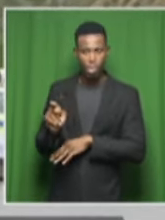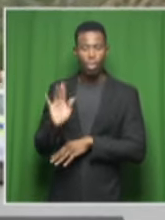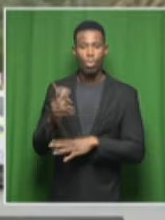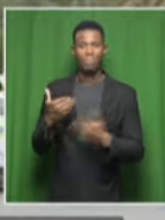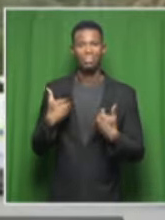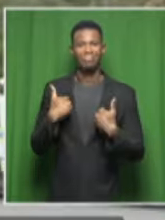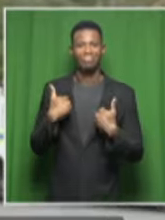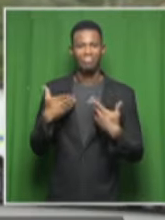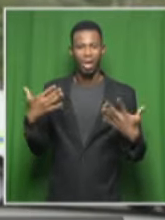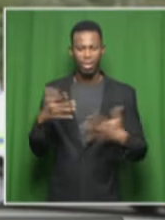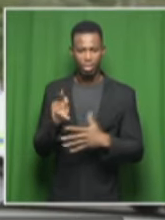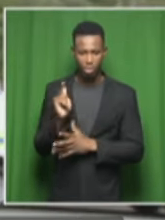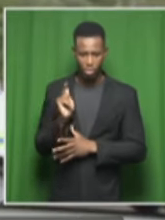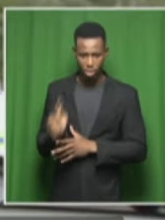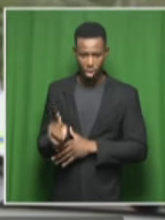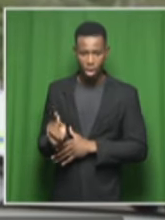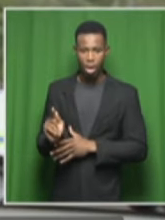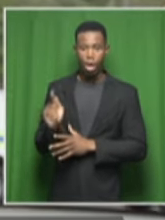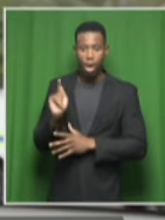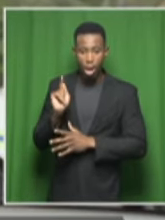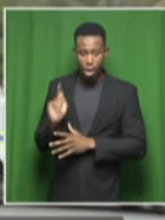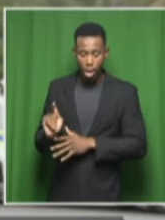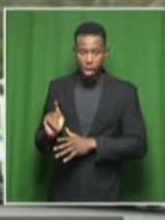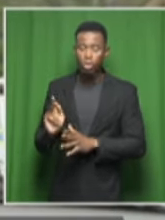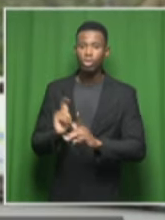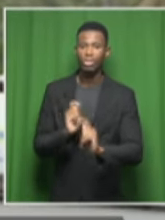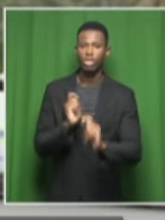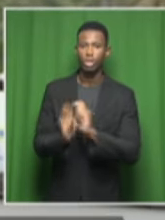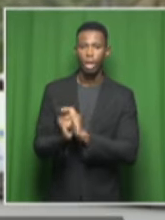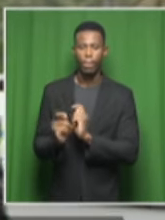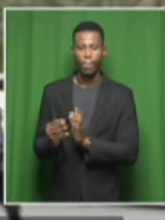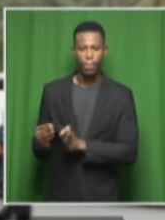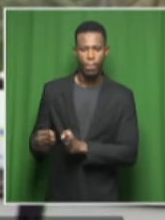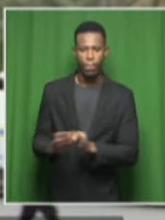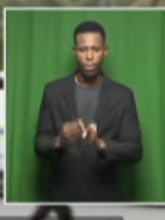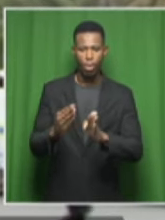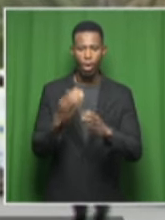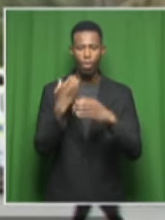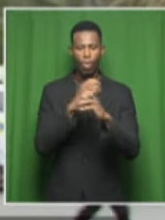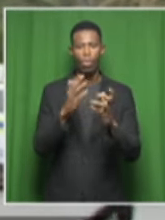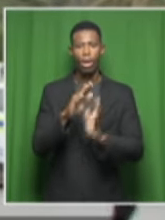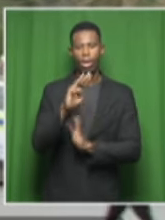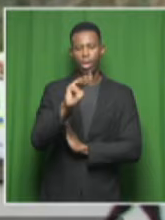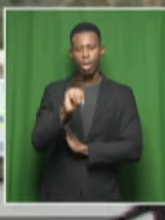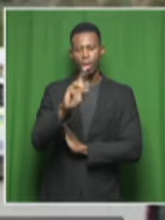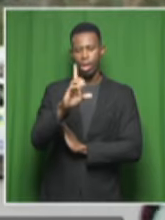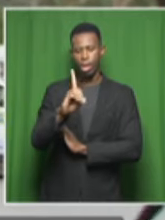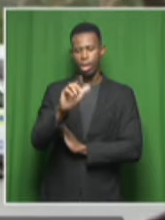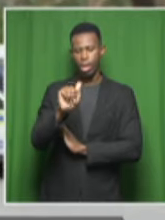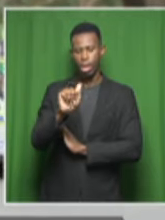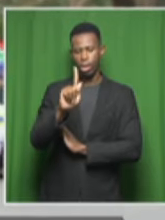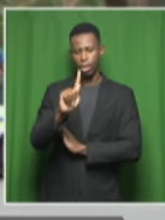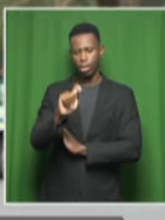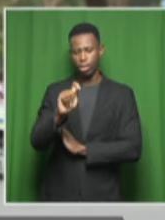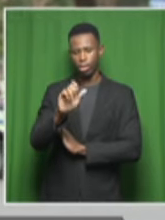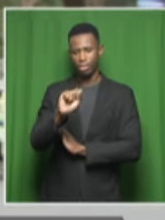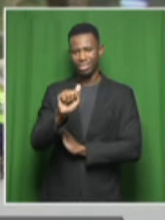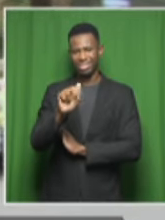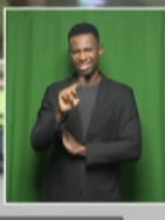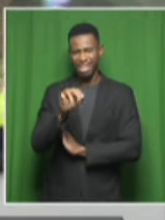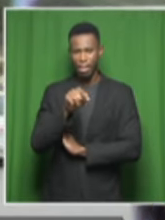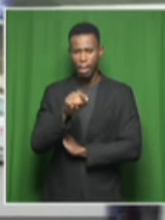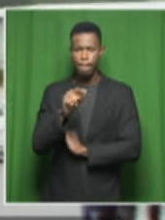here. Then from here, the change of route really this time is going to focus a lot on Mdantsane, one of the biggest townships here in the Eastern Cape. They wanted to make sure